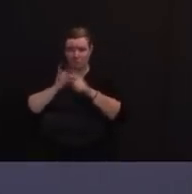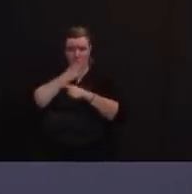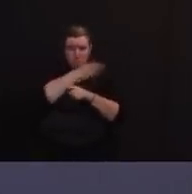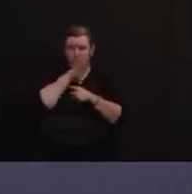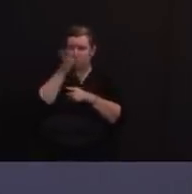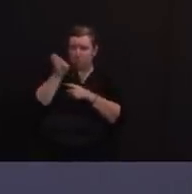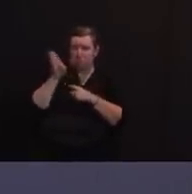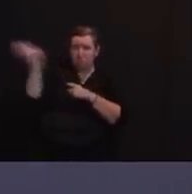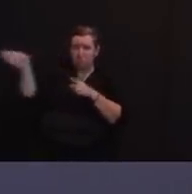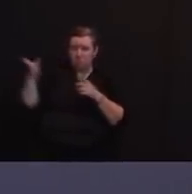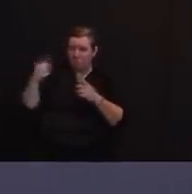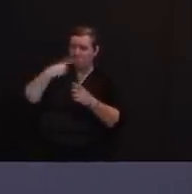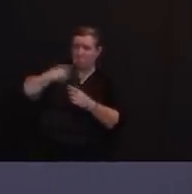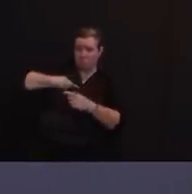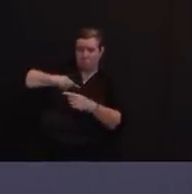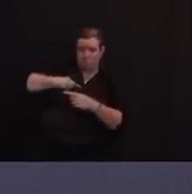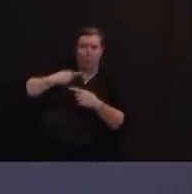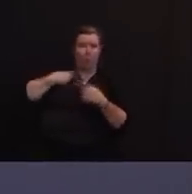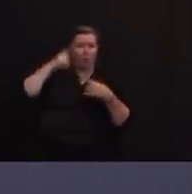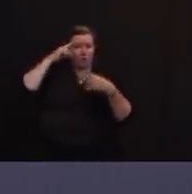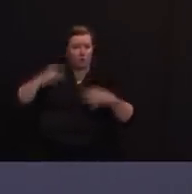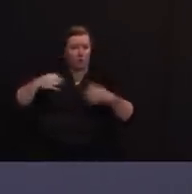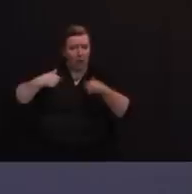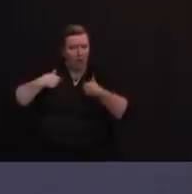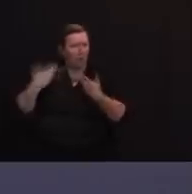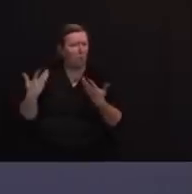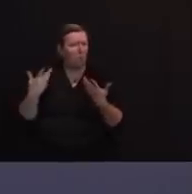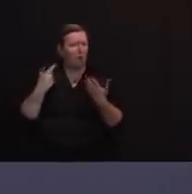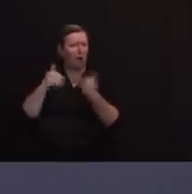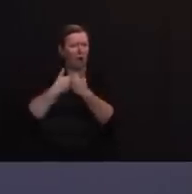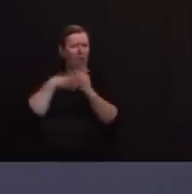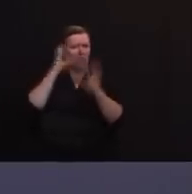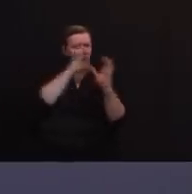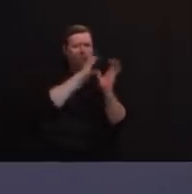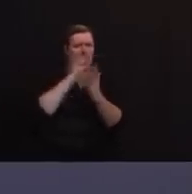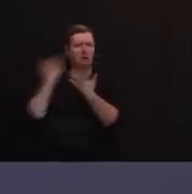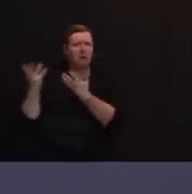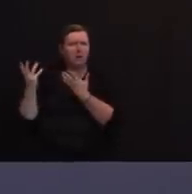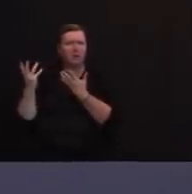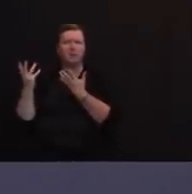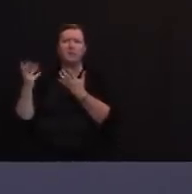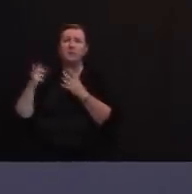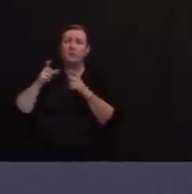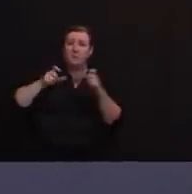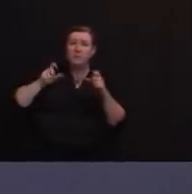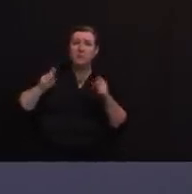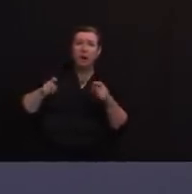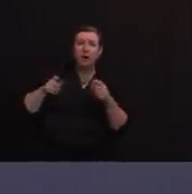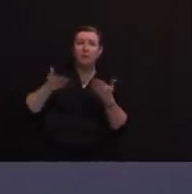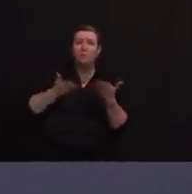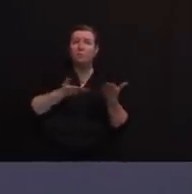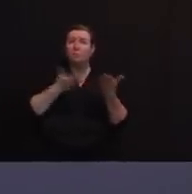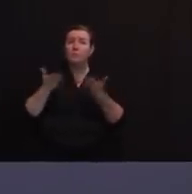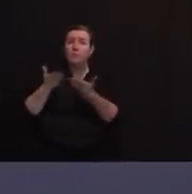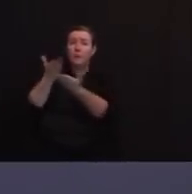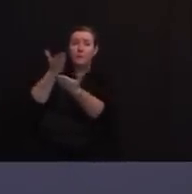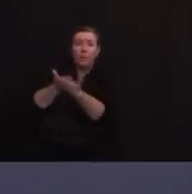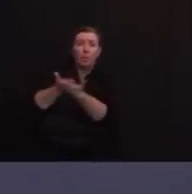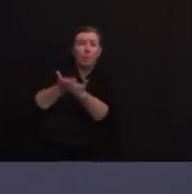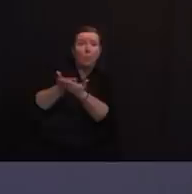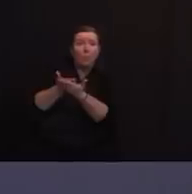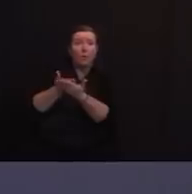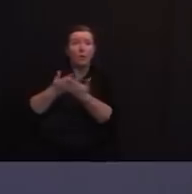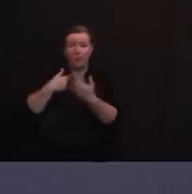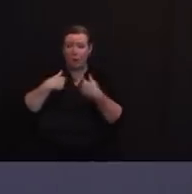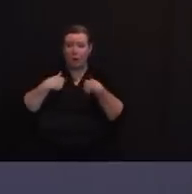that system work? And finally, what documentation will people need to provide, if any, to show, for example, that they're a teacher and not